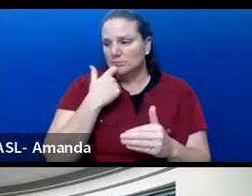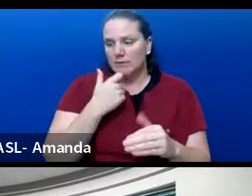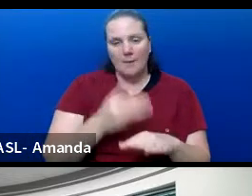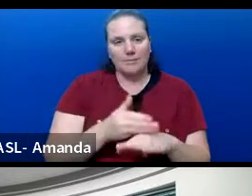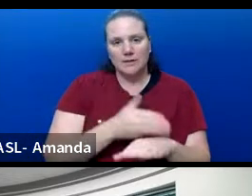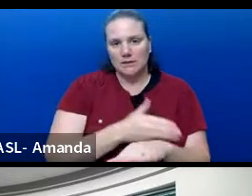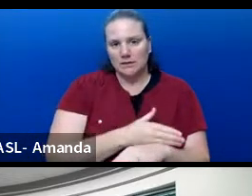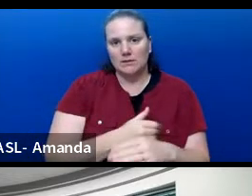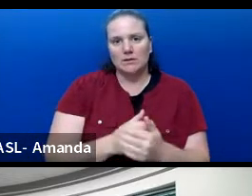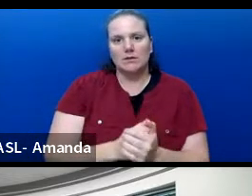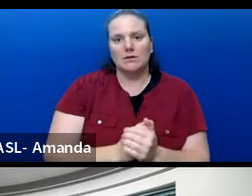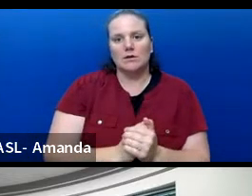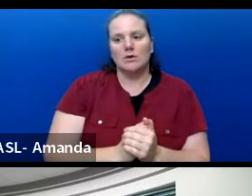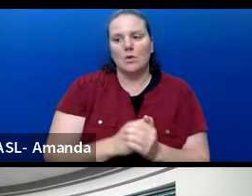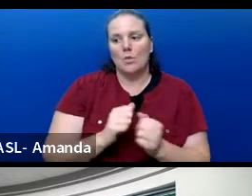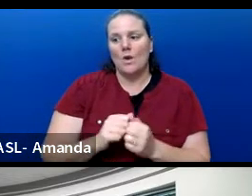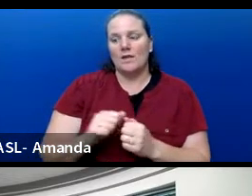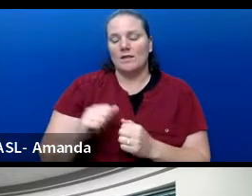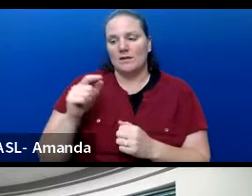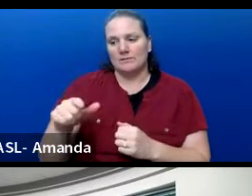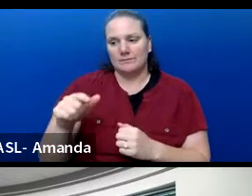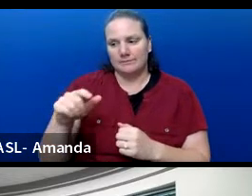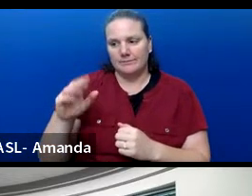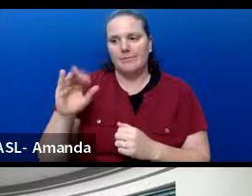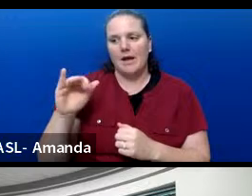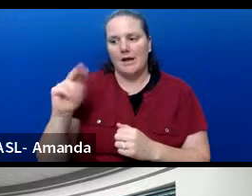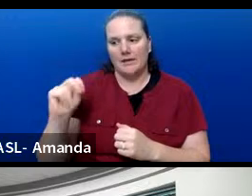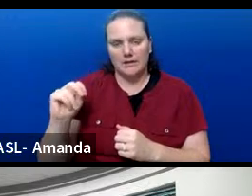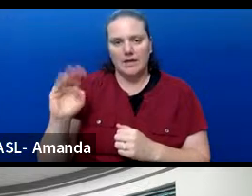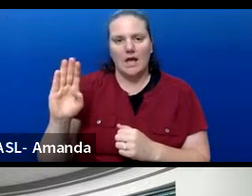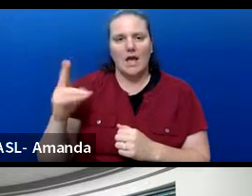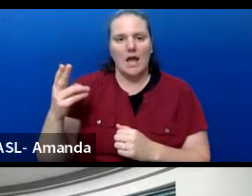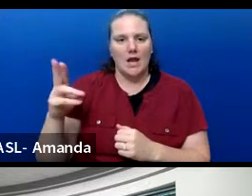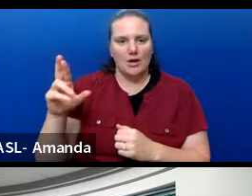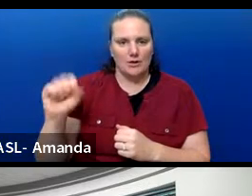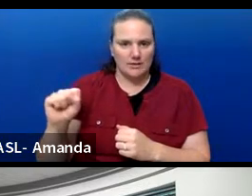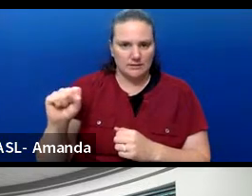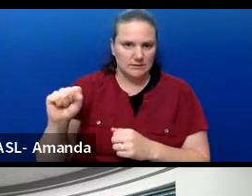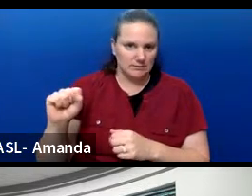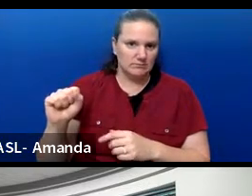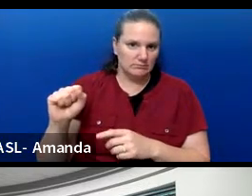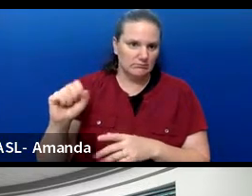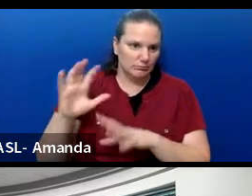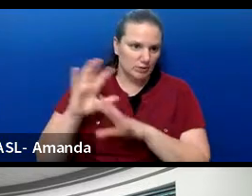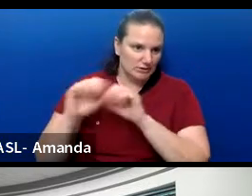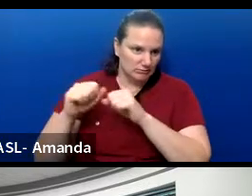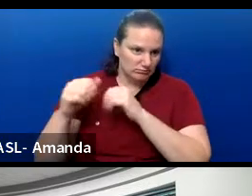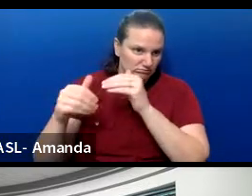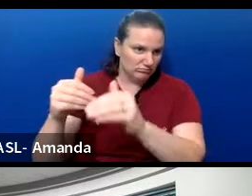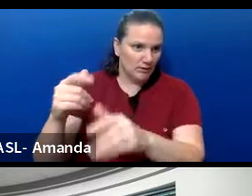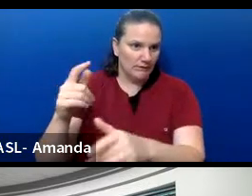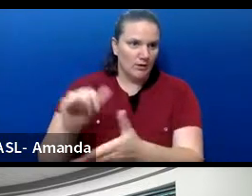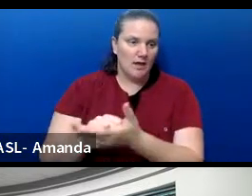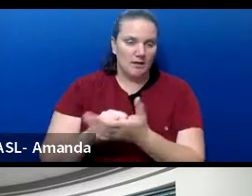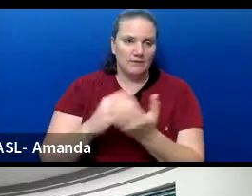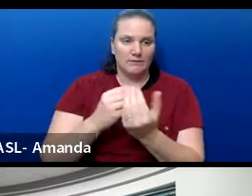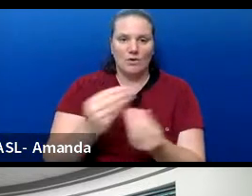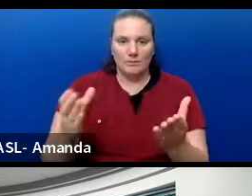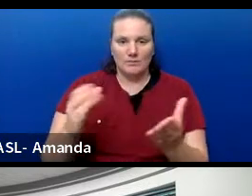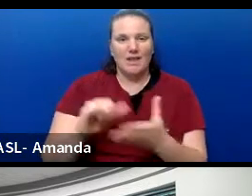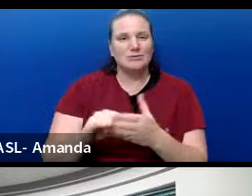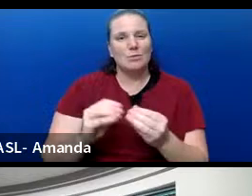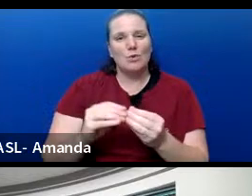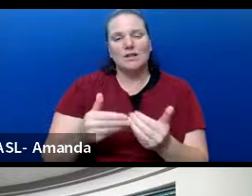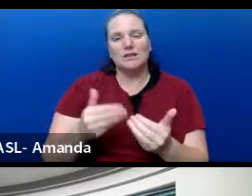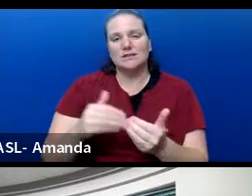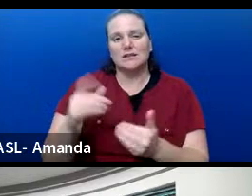Under the Biden-Harris administration, they just reformed the DBE certification process. So we anticipate that it will be easier for